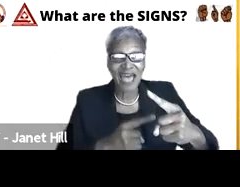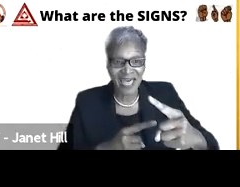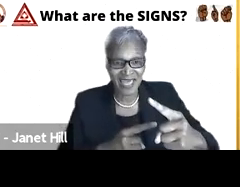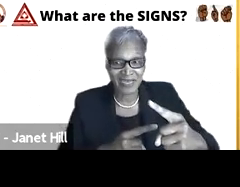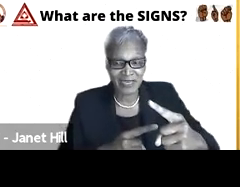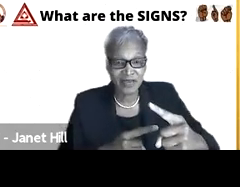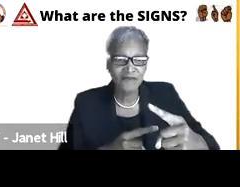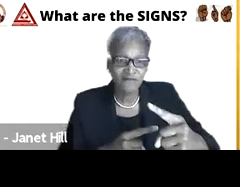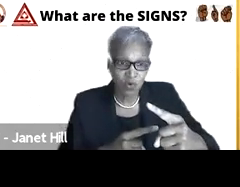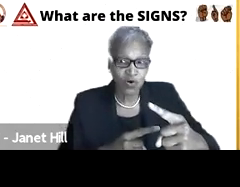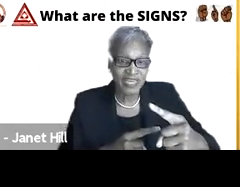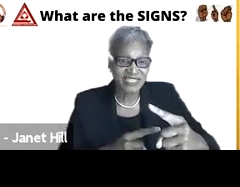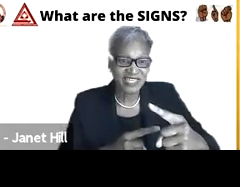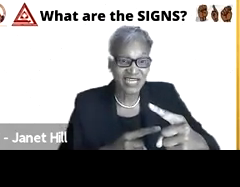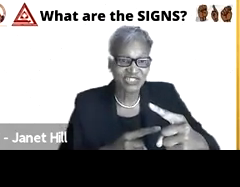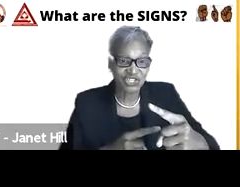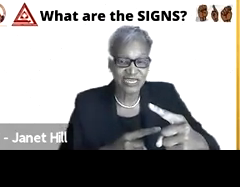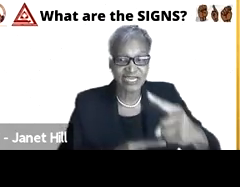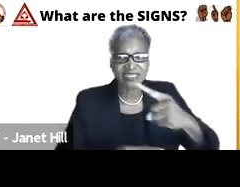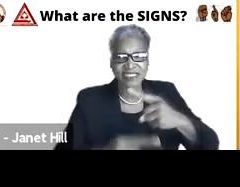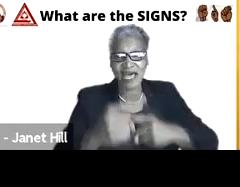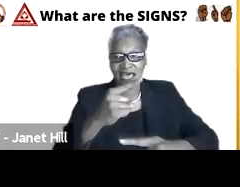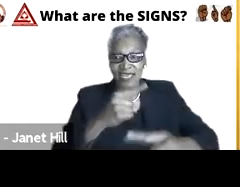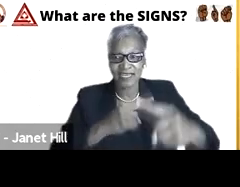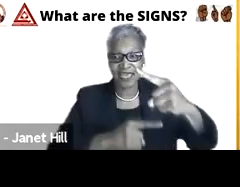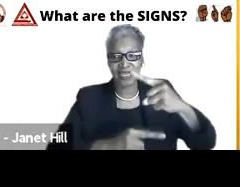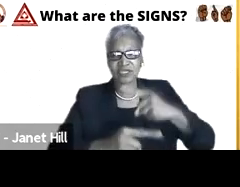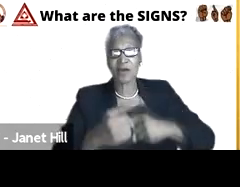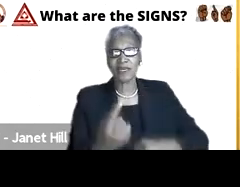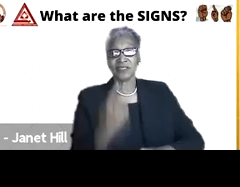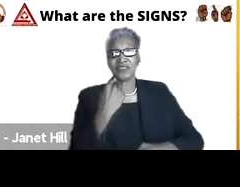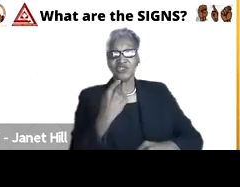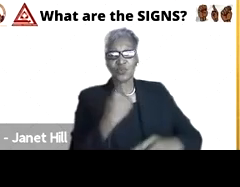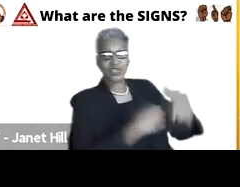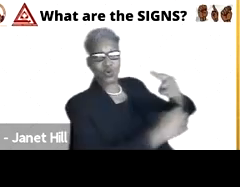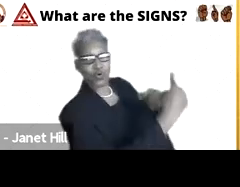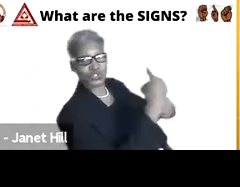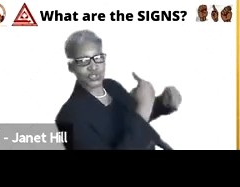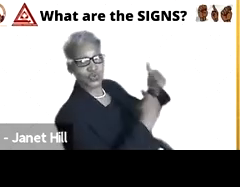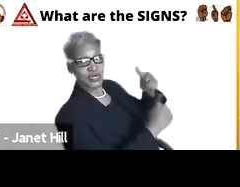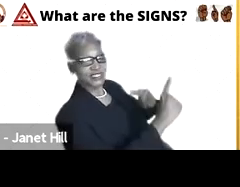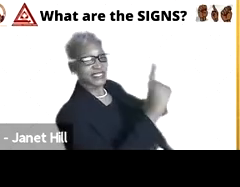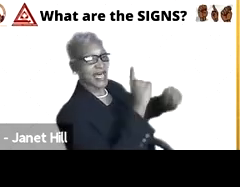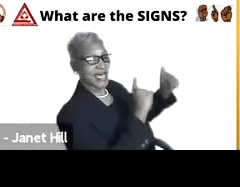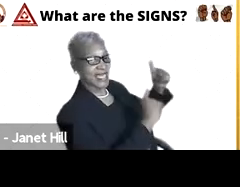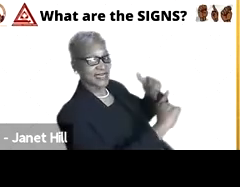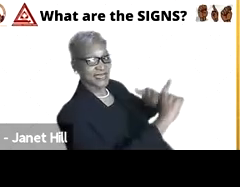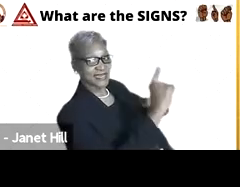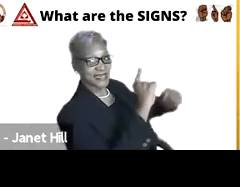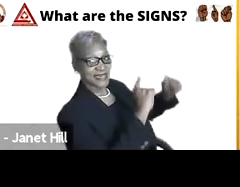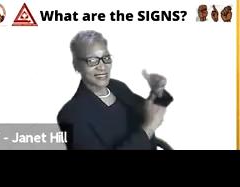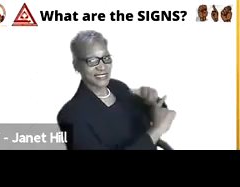the sign for S-I-G-N, sign. And it's coming this way towards you.